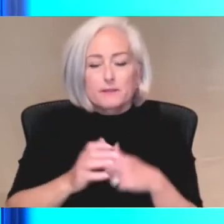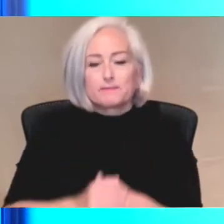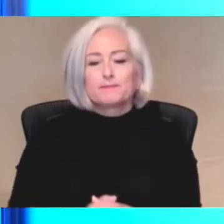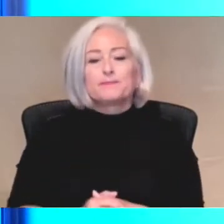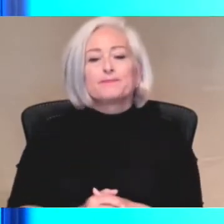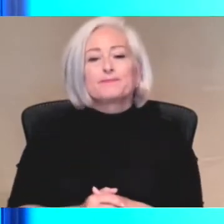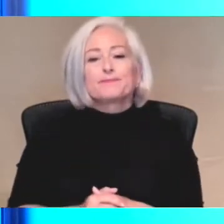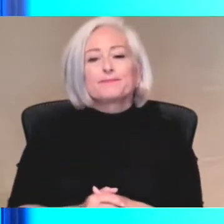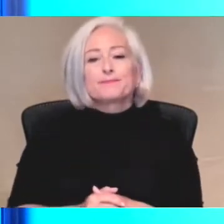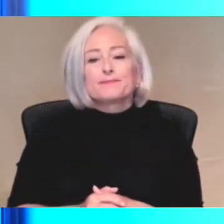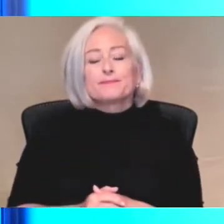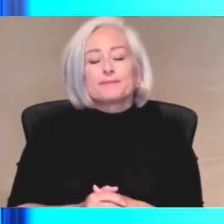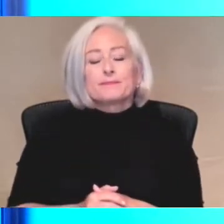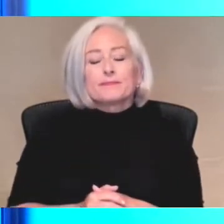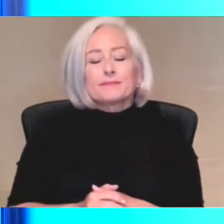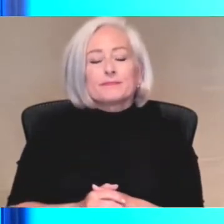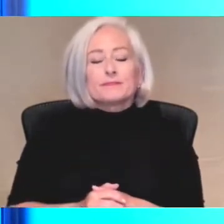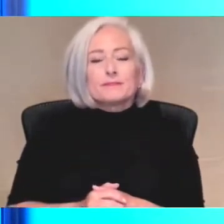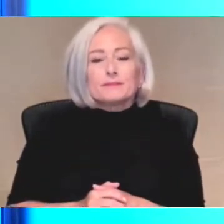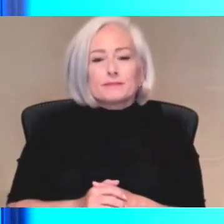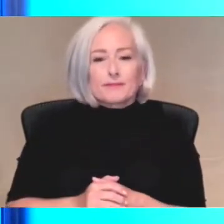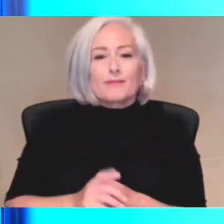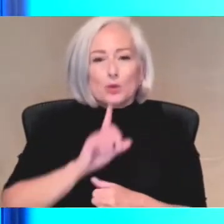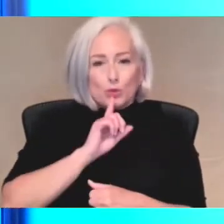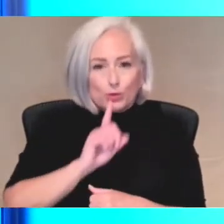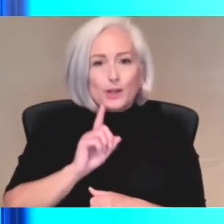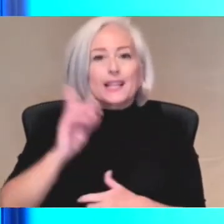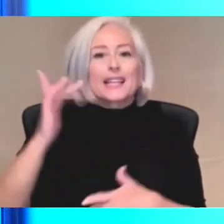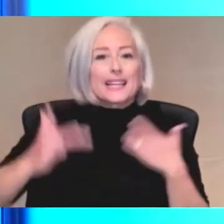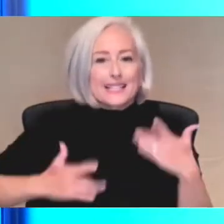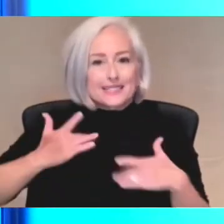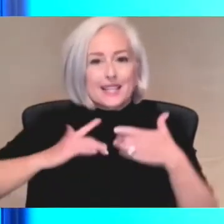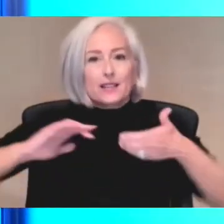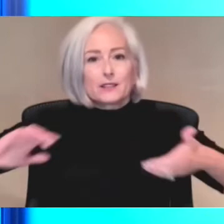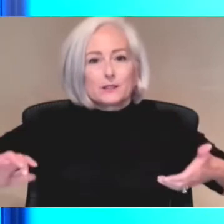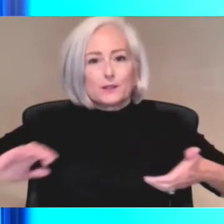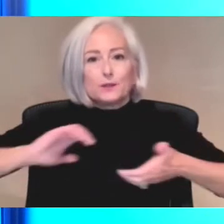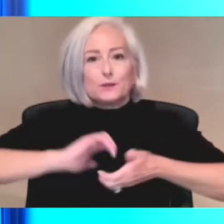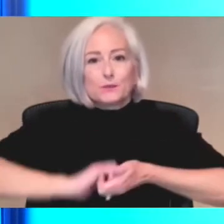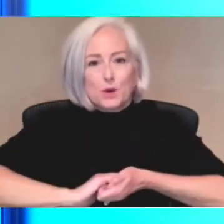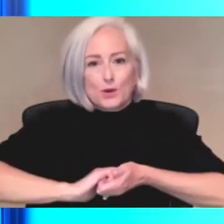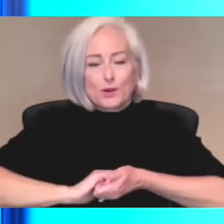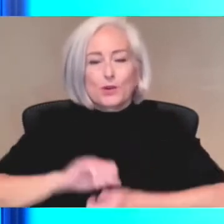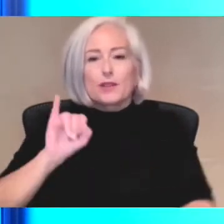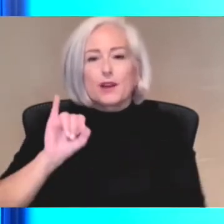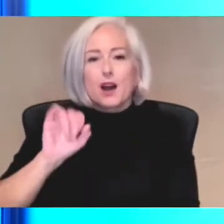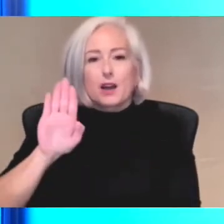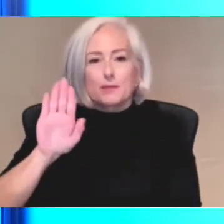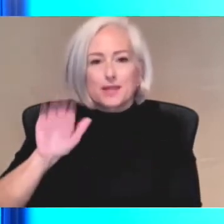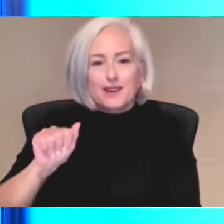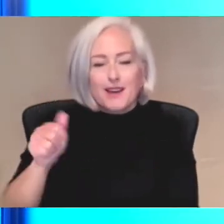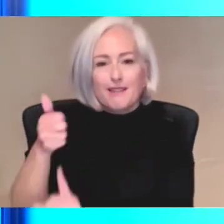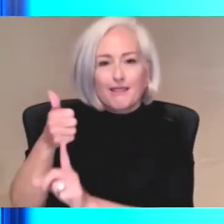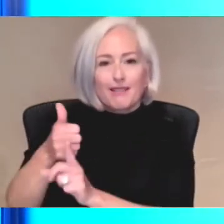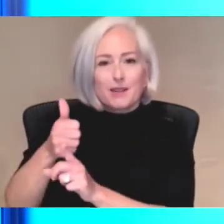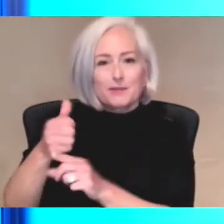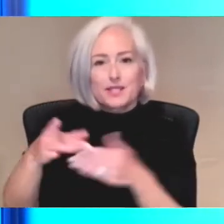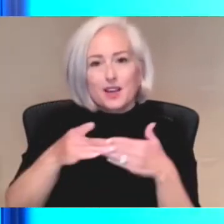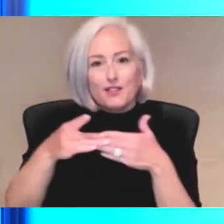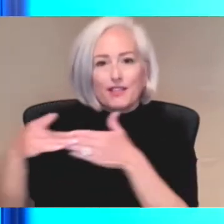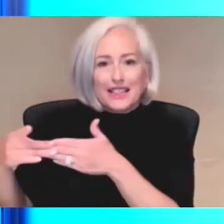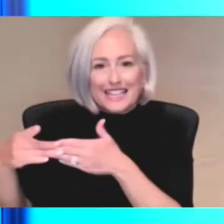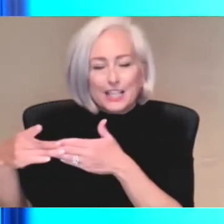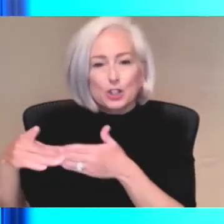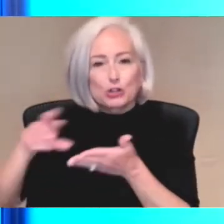we're very excited to have partnered with IBA, who's leader in research and development, as the largest